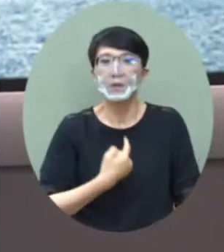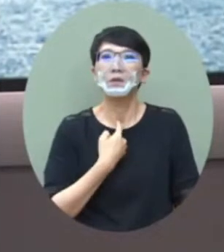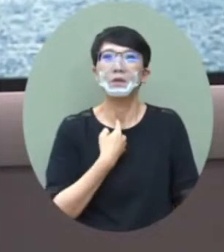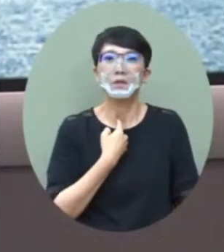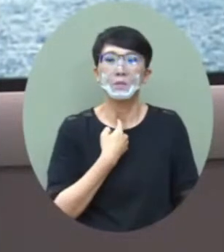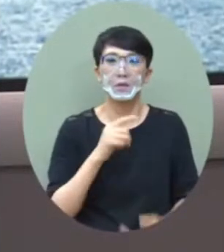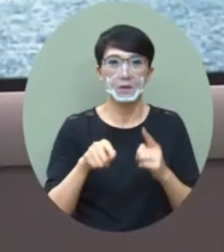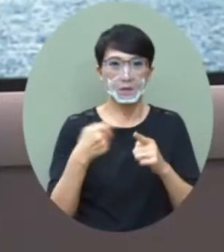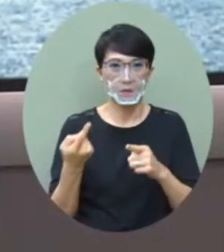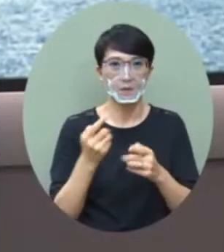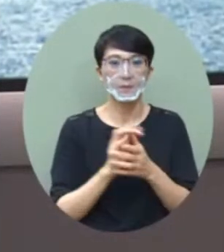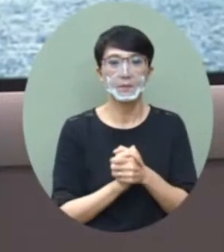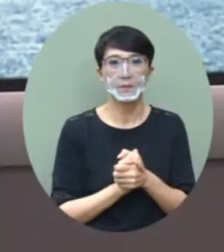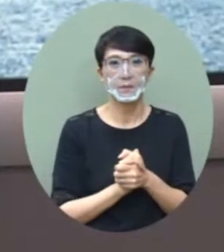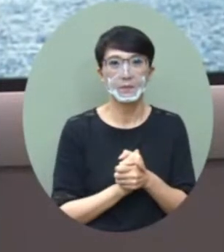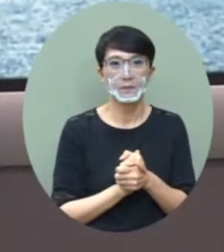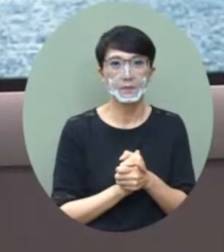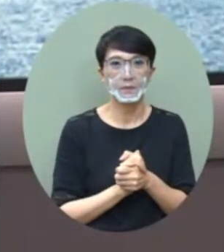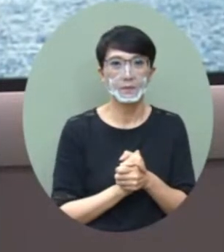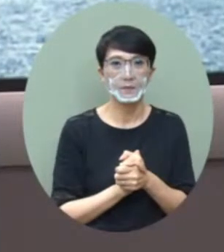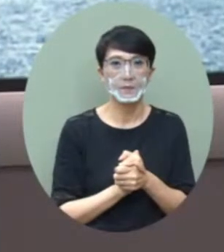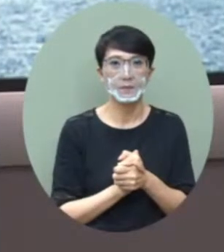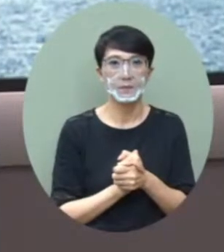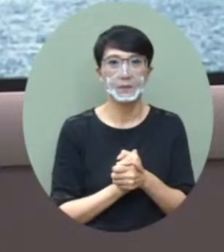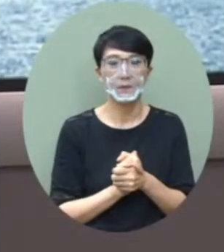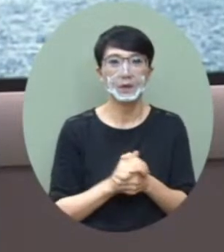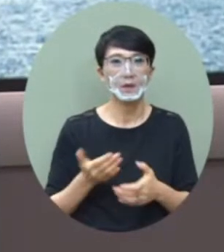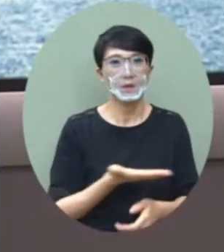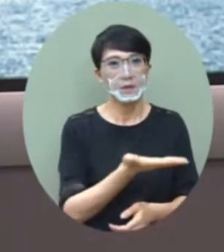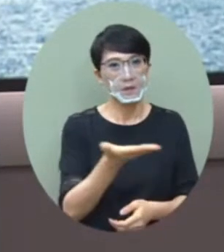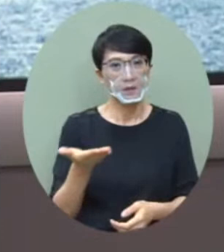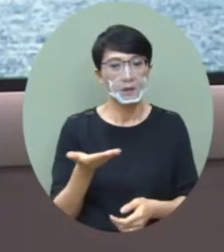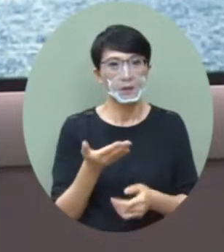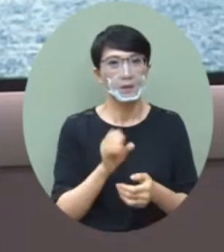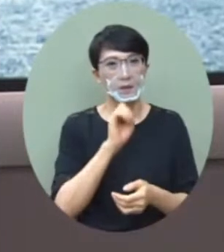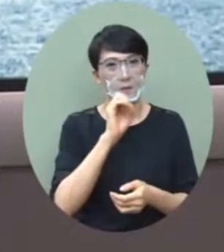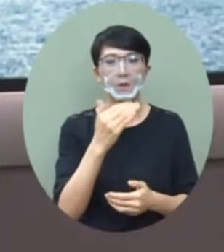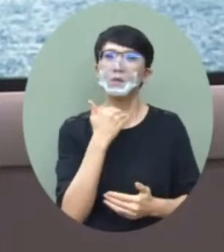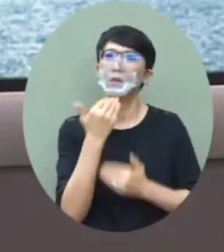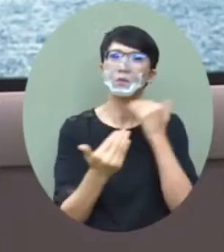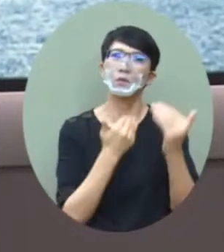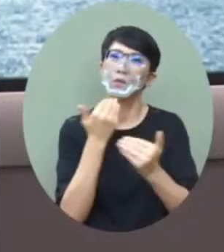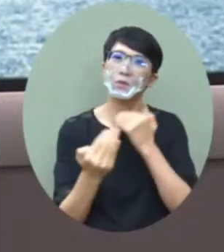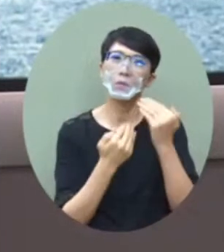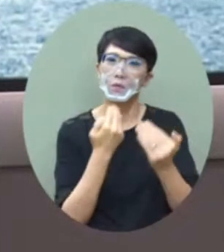So we like to express our gratitude towards the team.